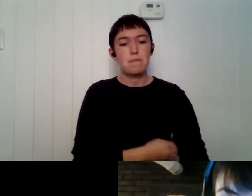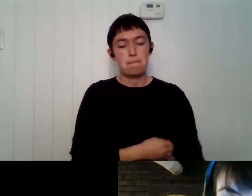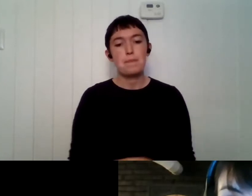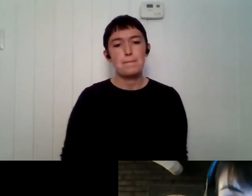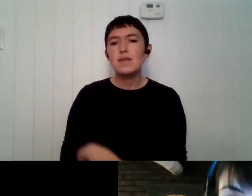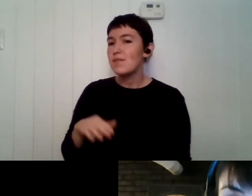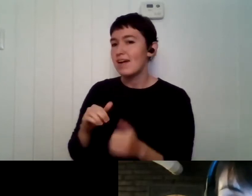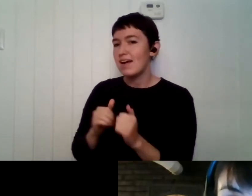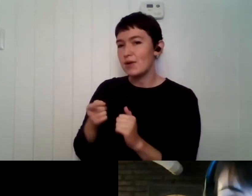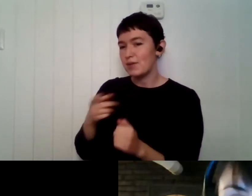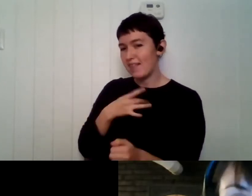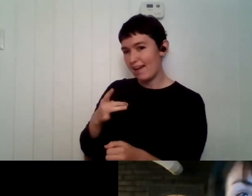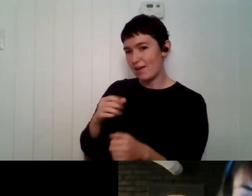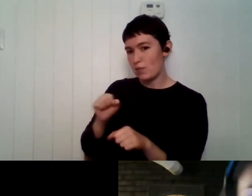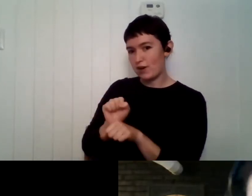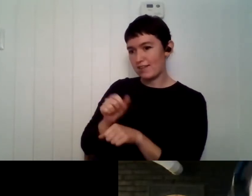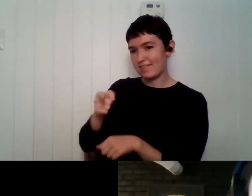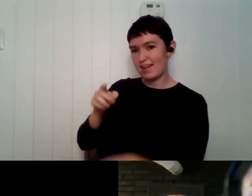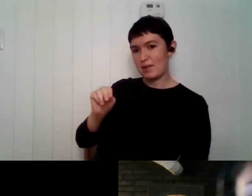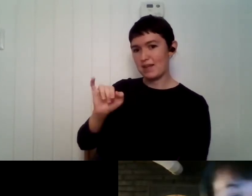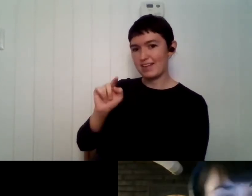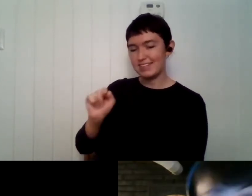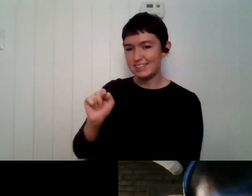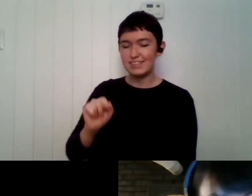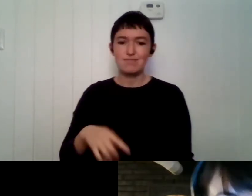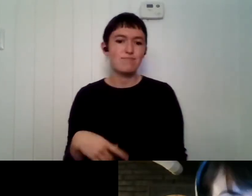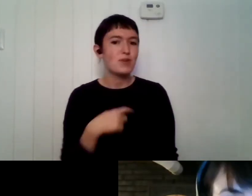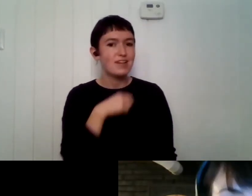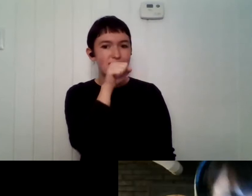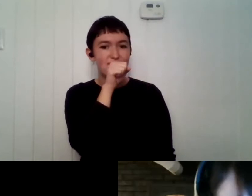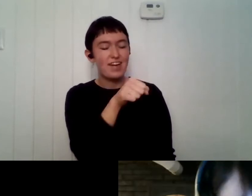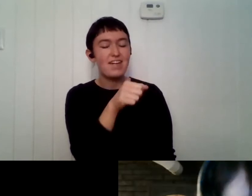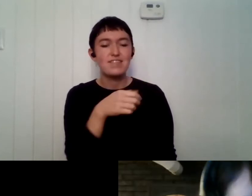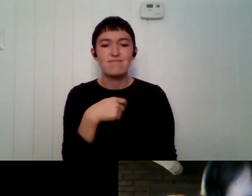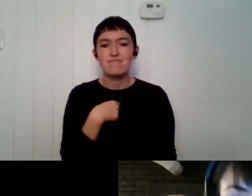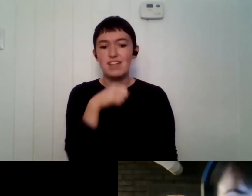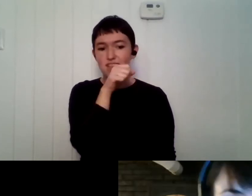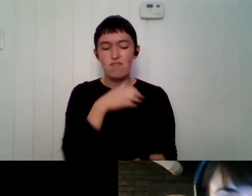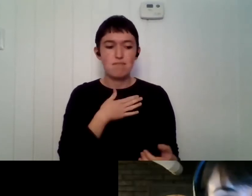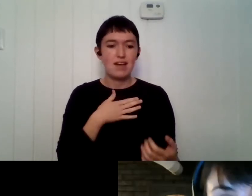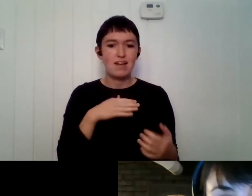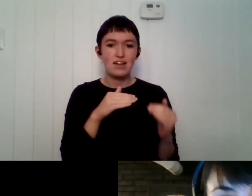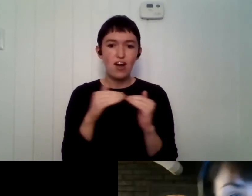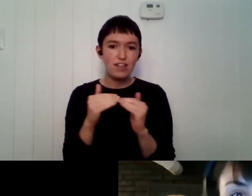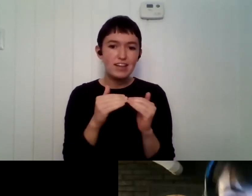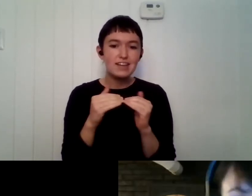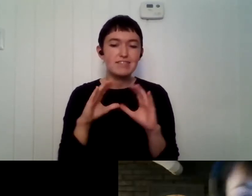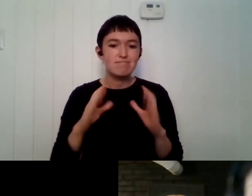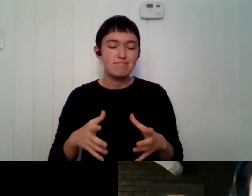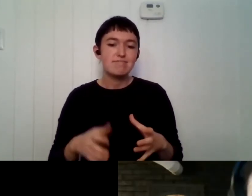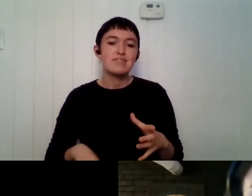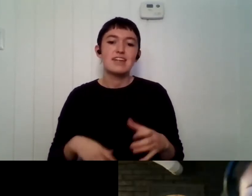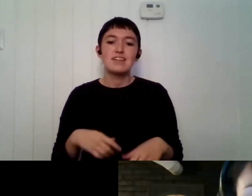working at MIT? I love working at MIT. I think I love my colleagues. The department is also great. There's so many